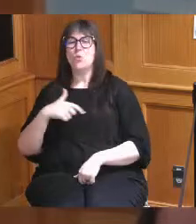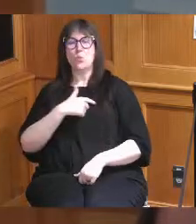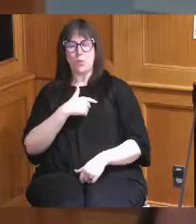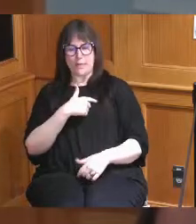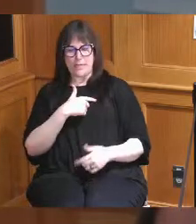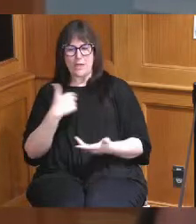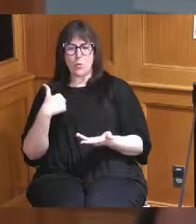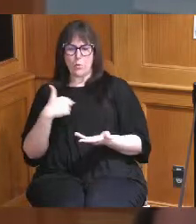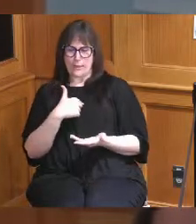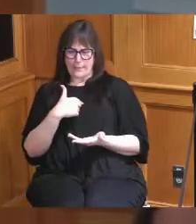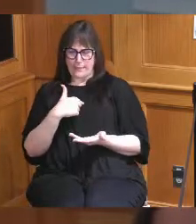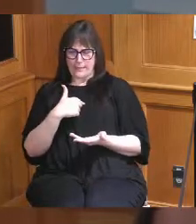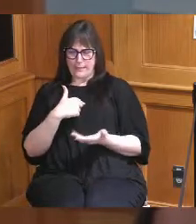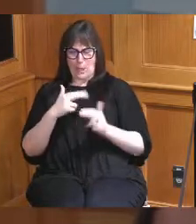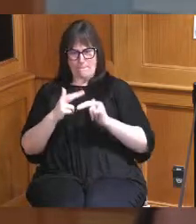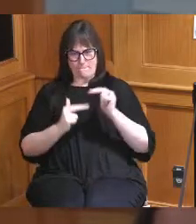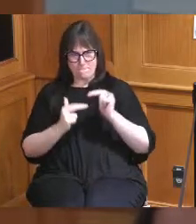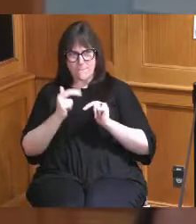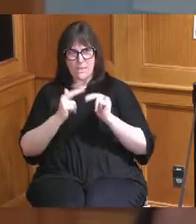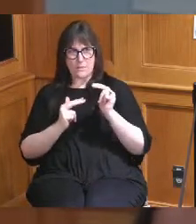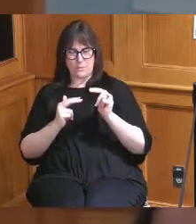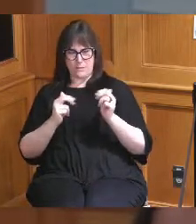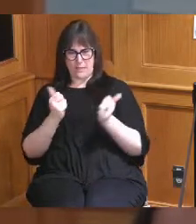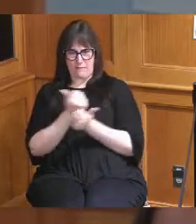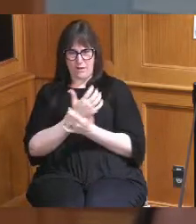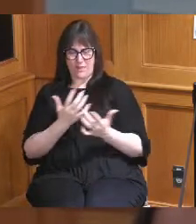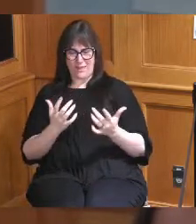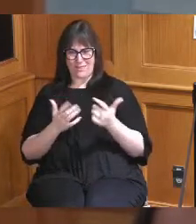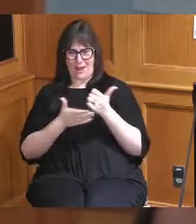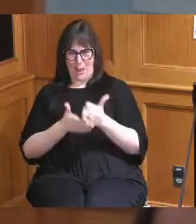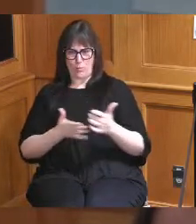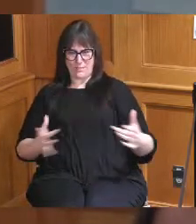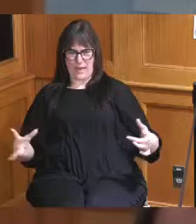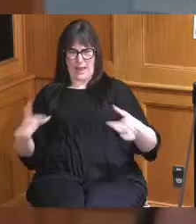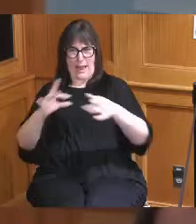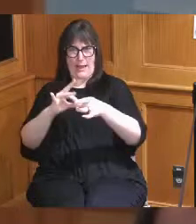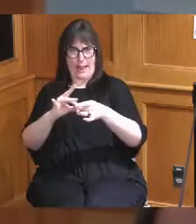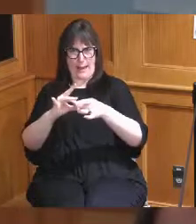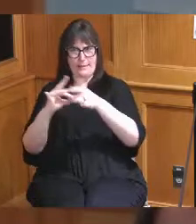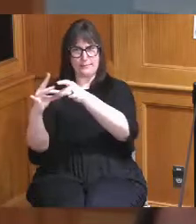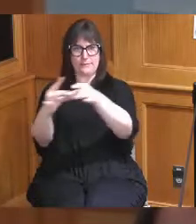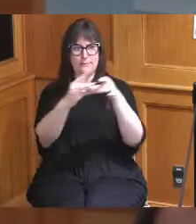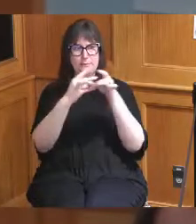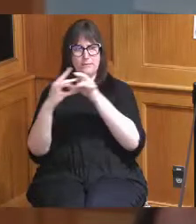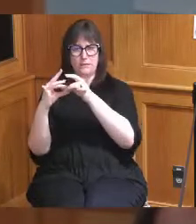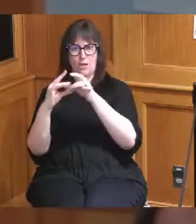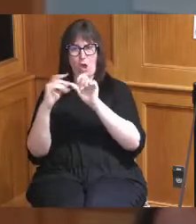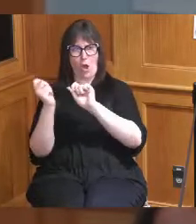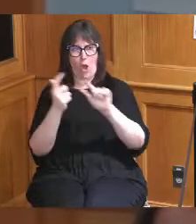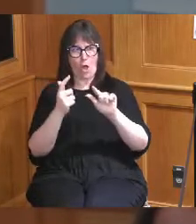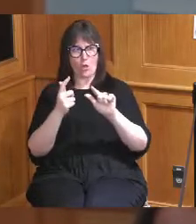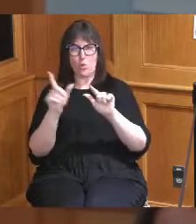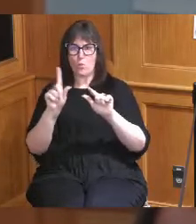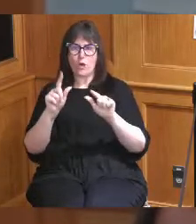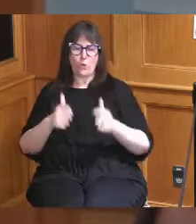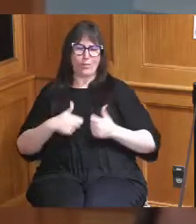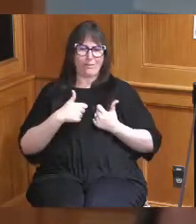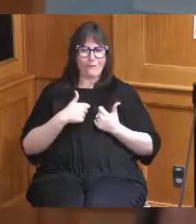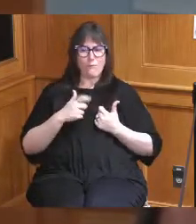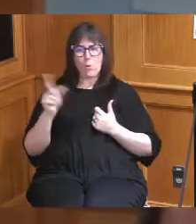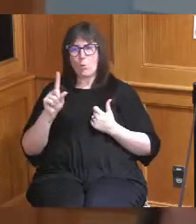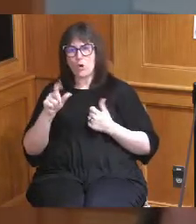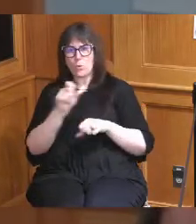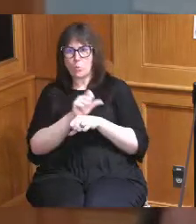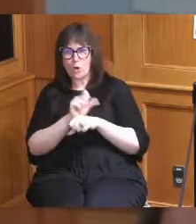we build the infrastructure that helps connect all of us, to where we live, work, and play.